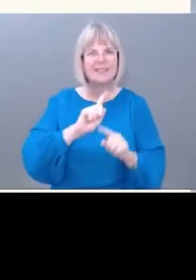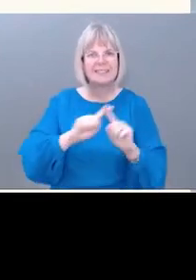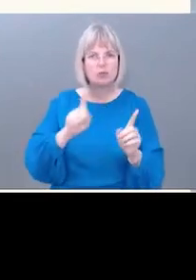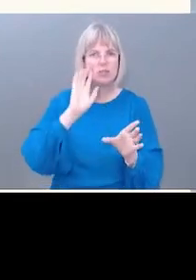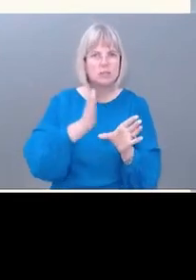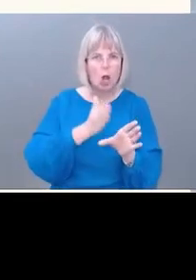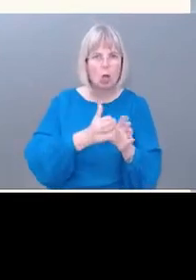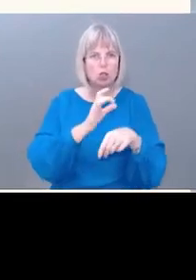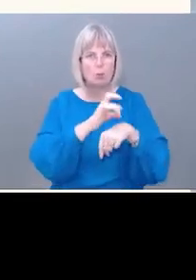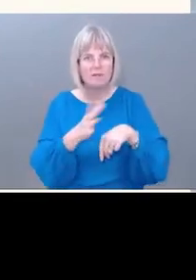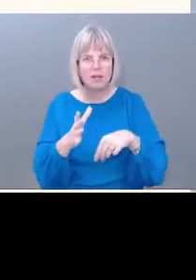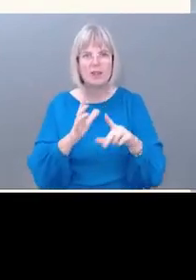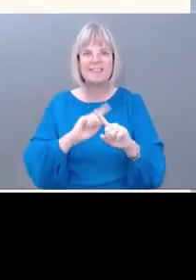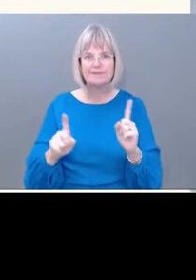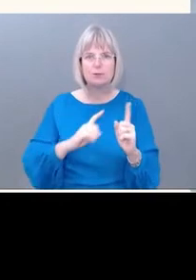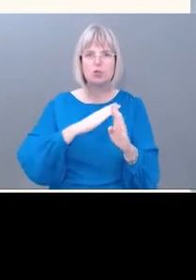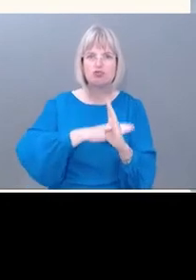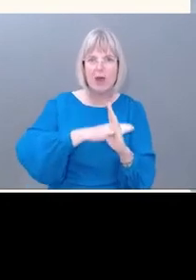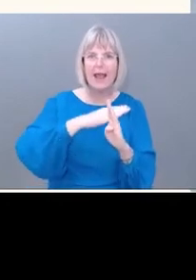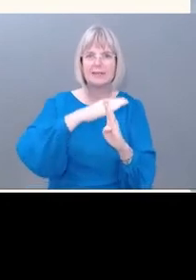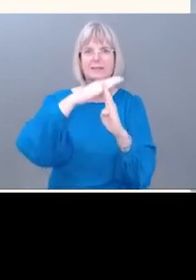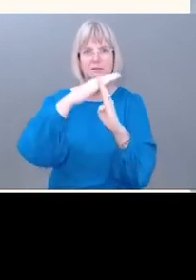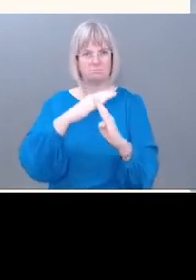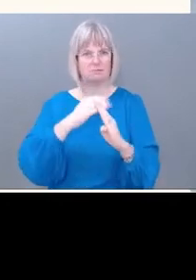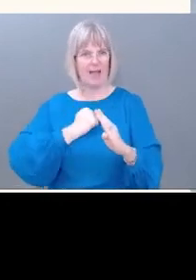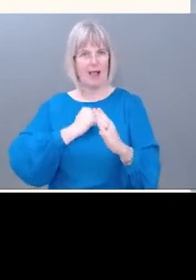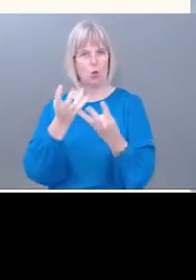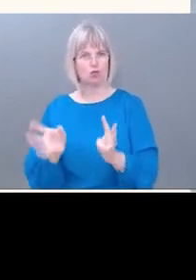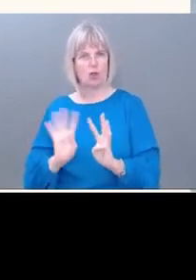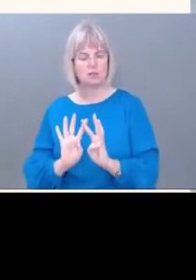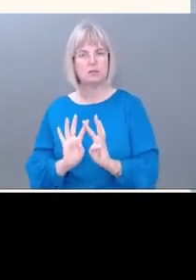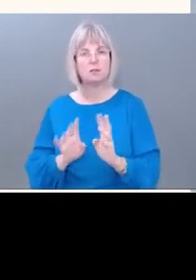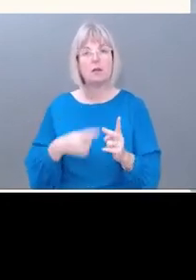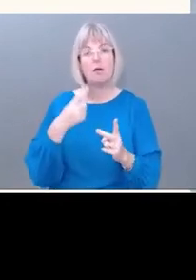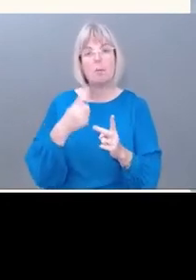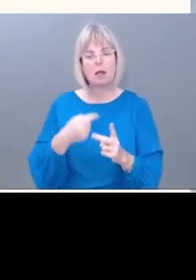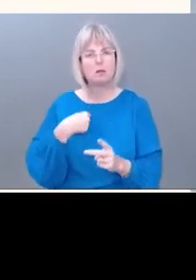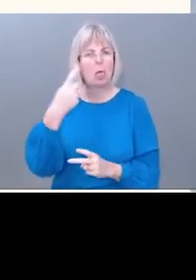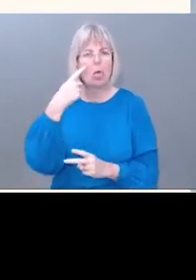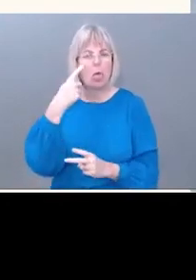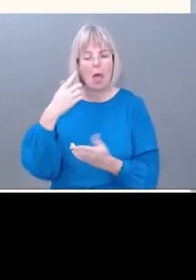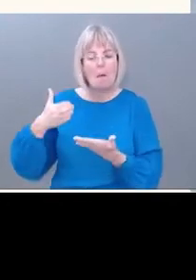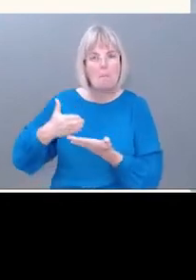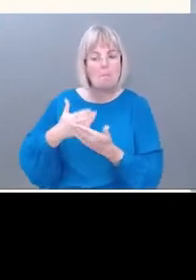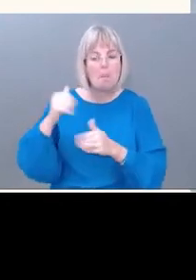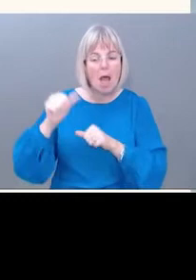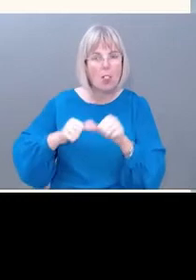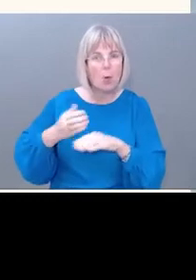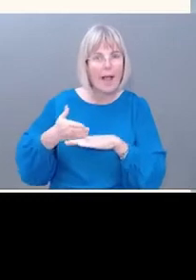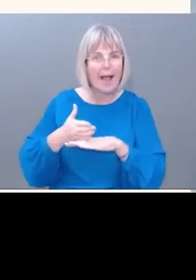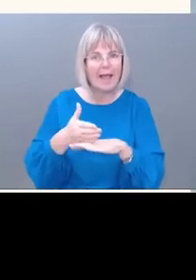grades within the trust. And we also wanted to look at the pathways from a sort of sixth form